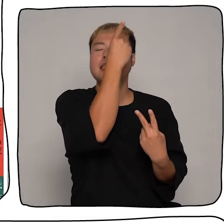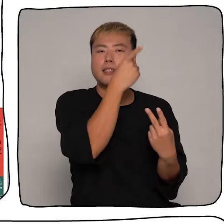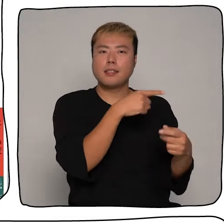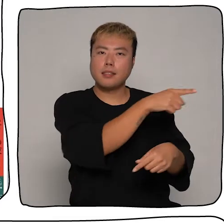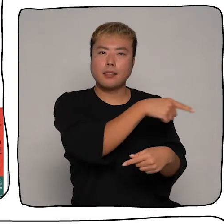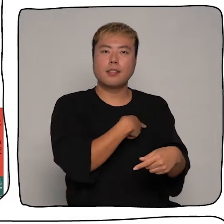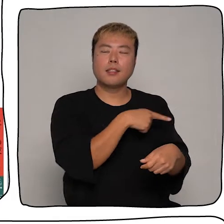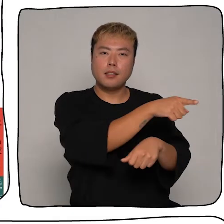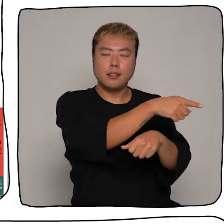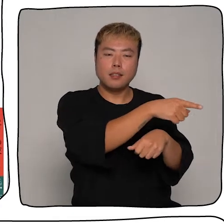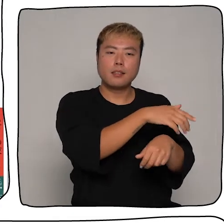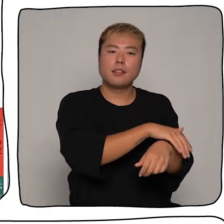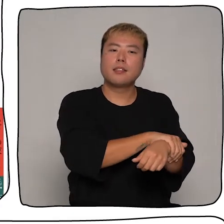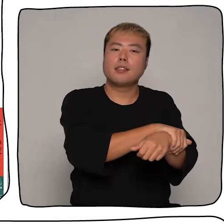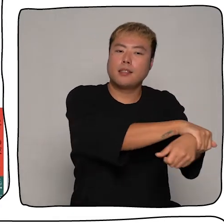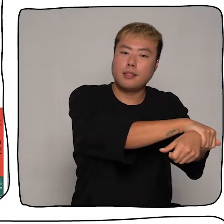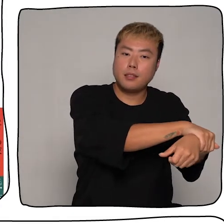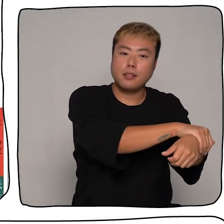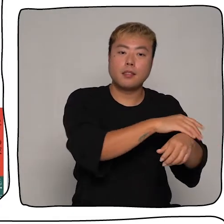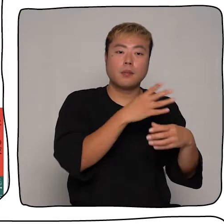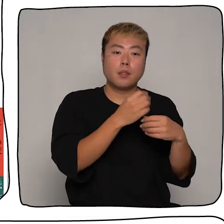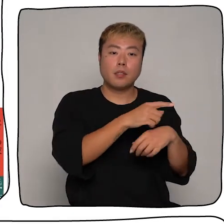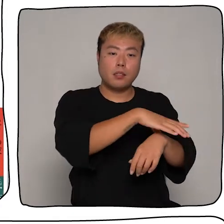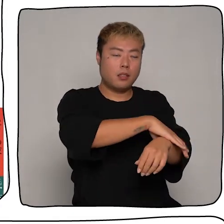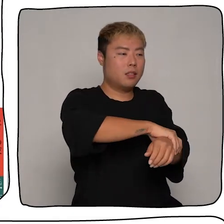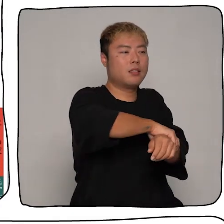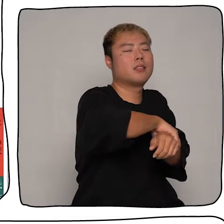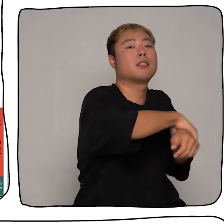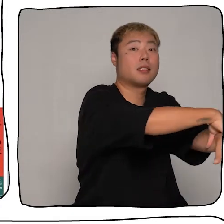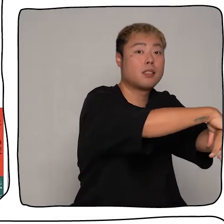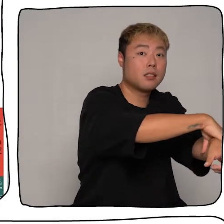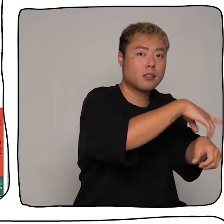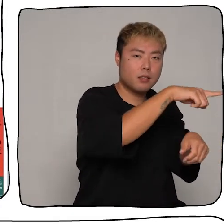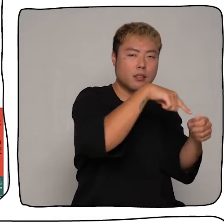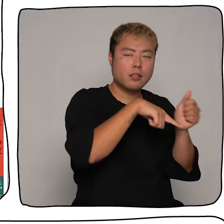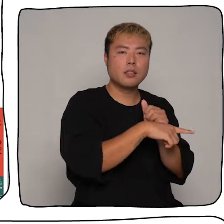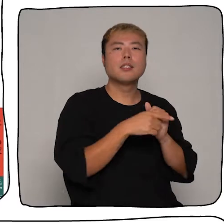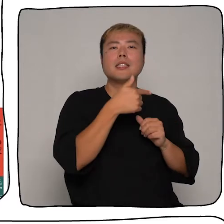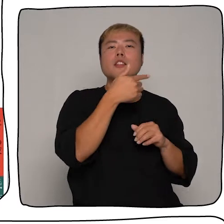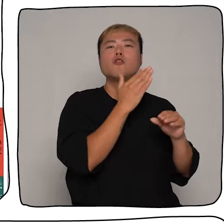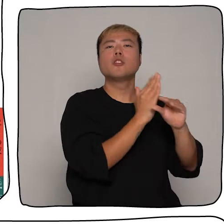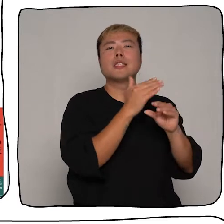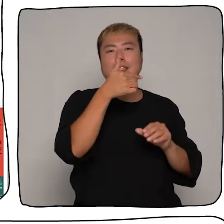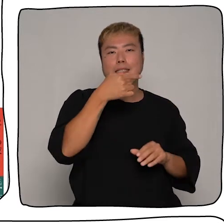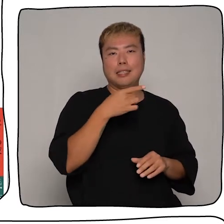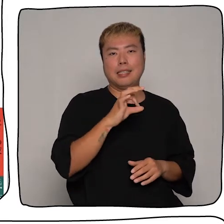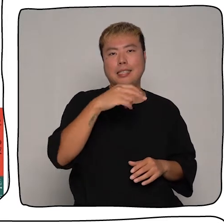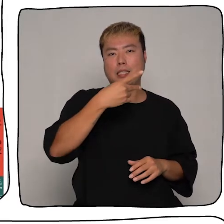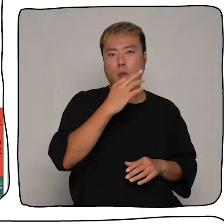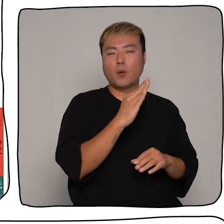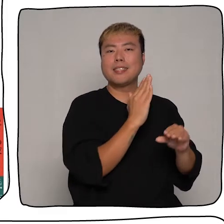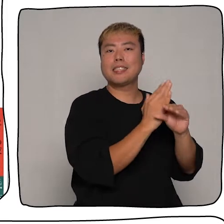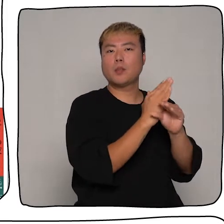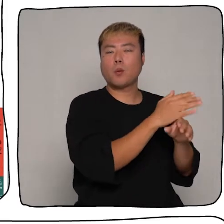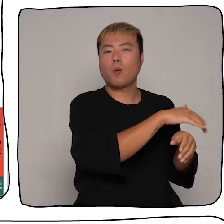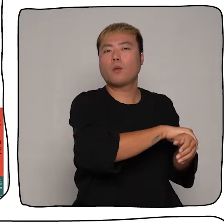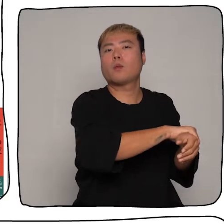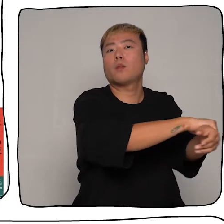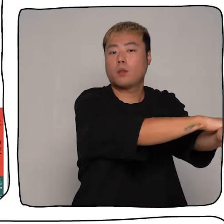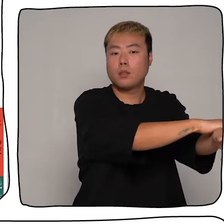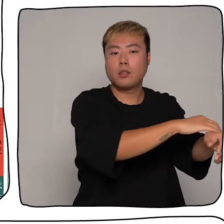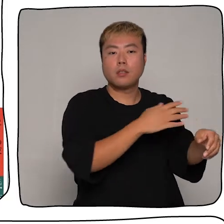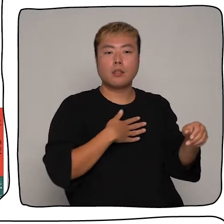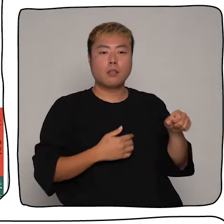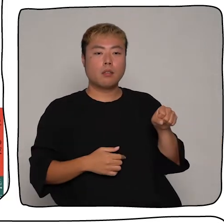set. Here, pulling may seem to be an active movement, and stretching